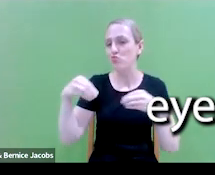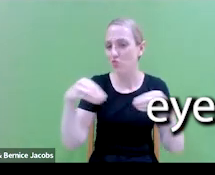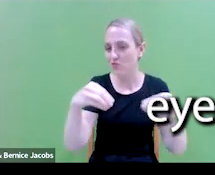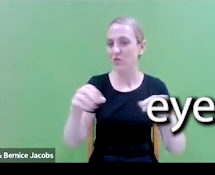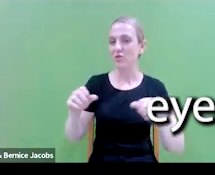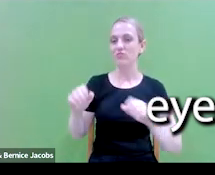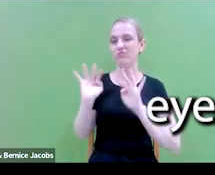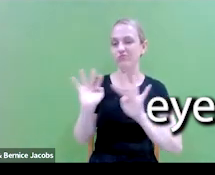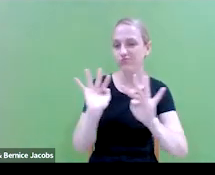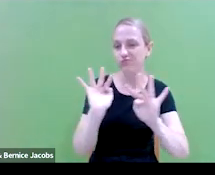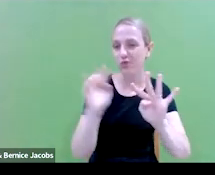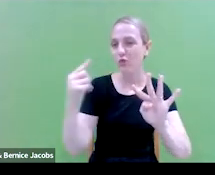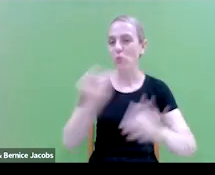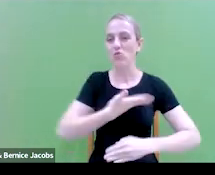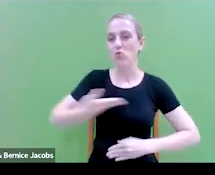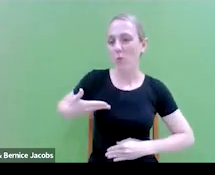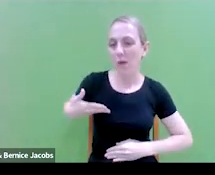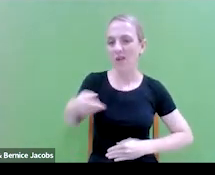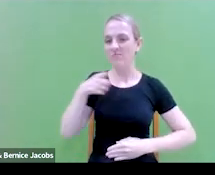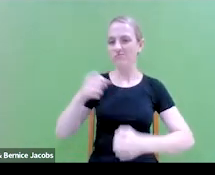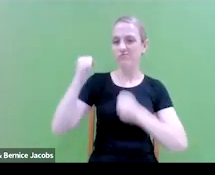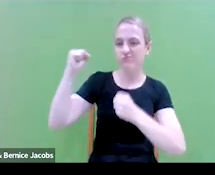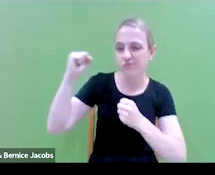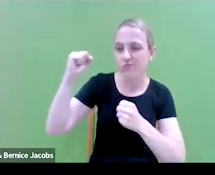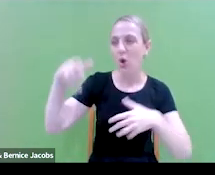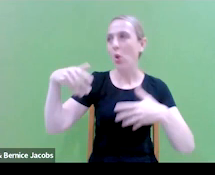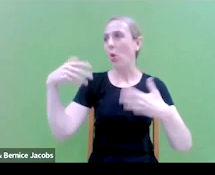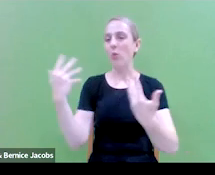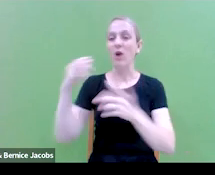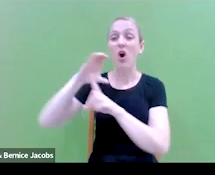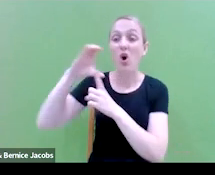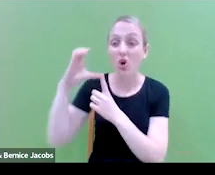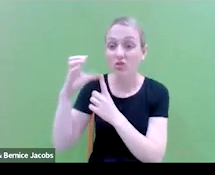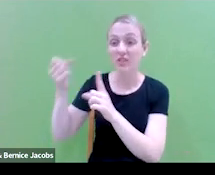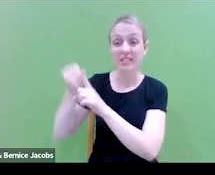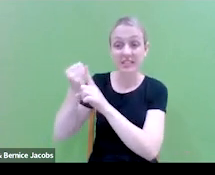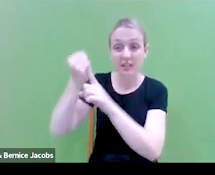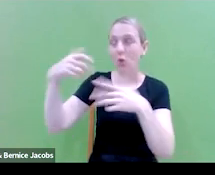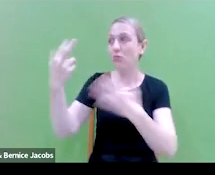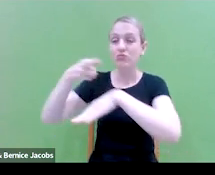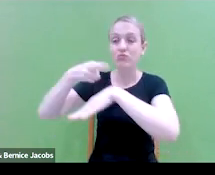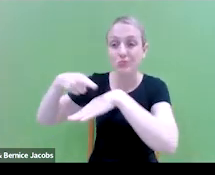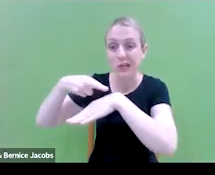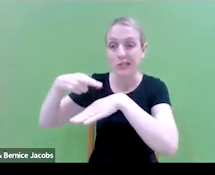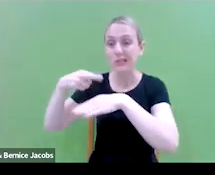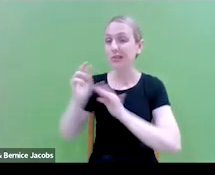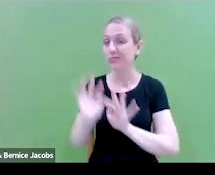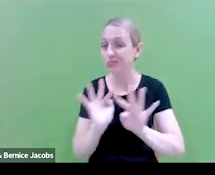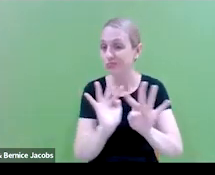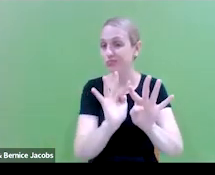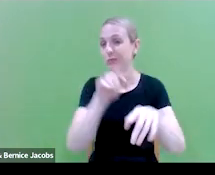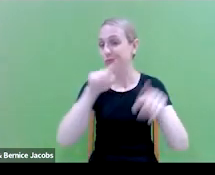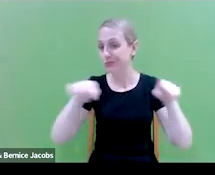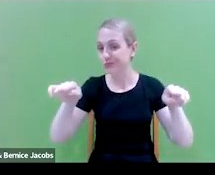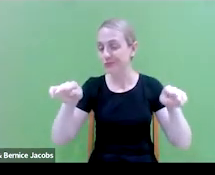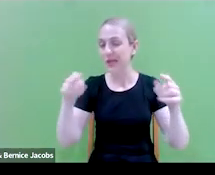around empowerment of women, around cultures, around race. So along with that came